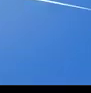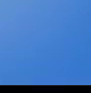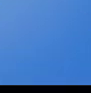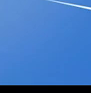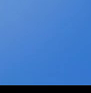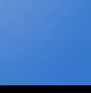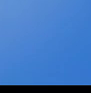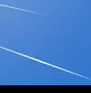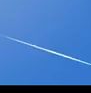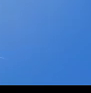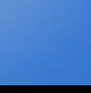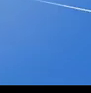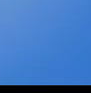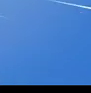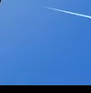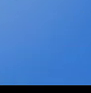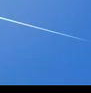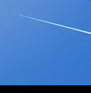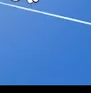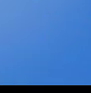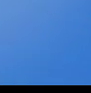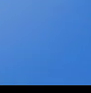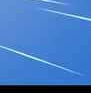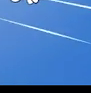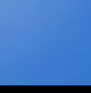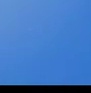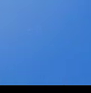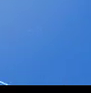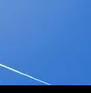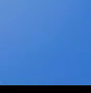Welcome and study with Tanzania Institute of Education.